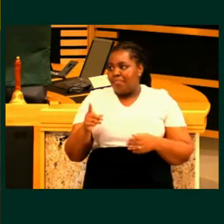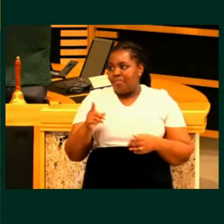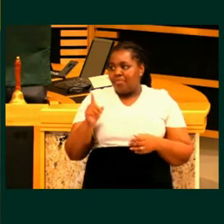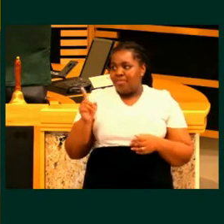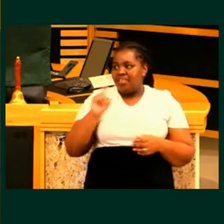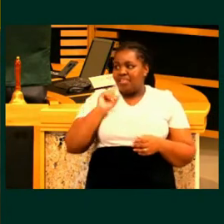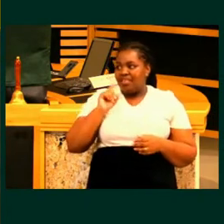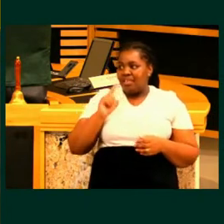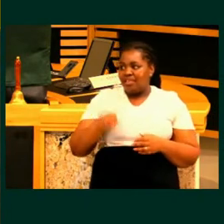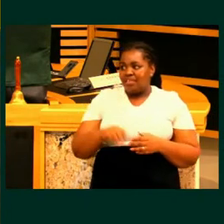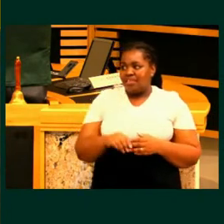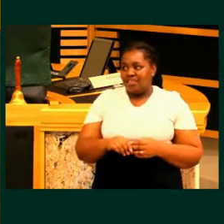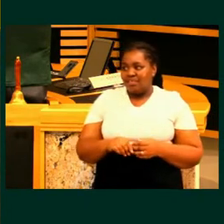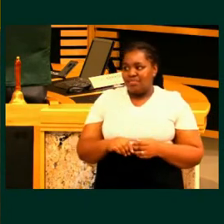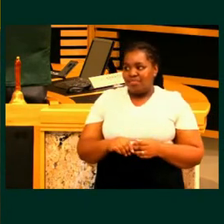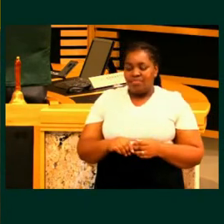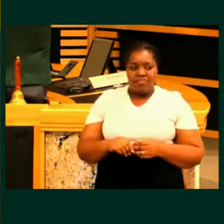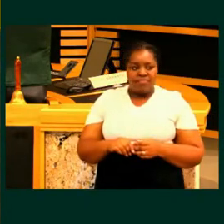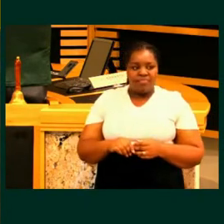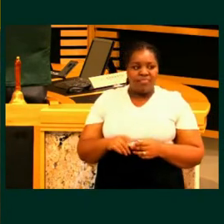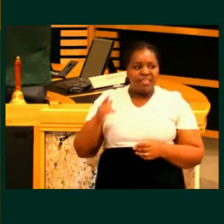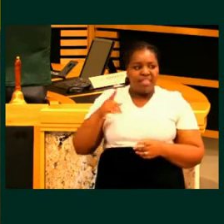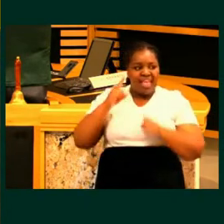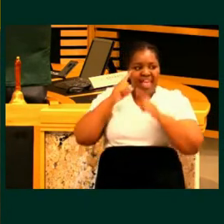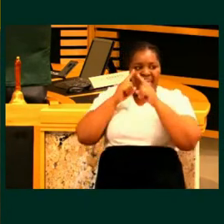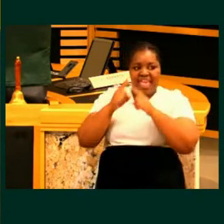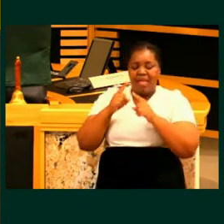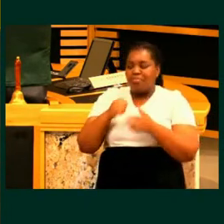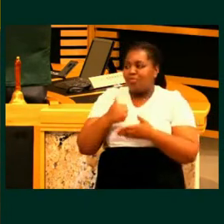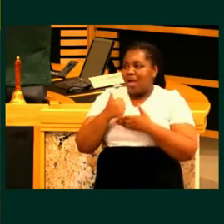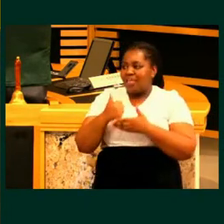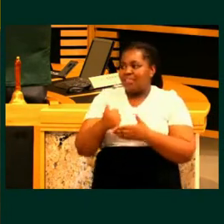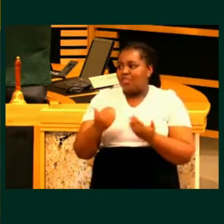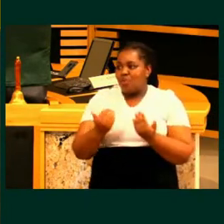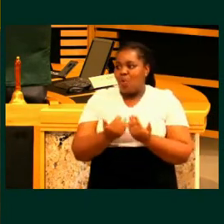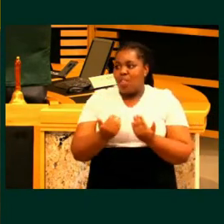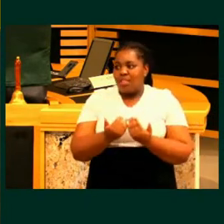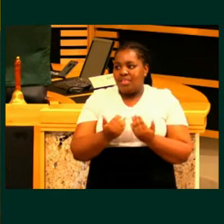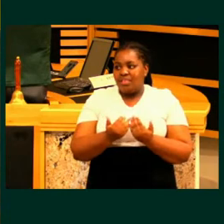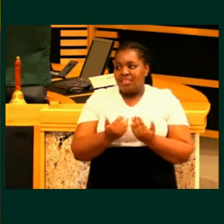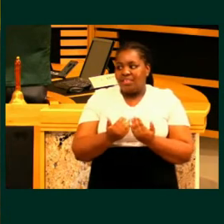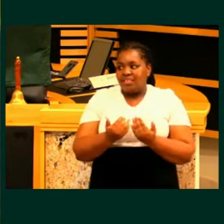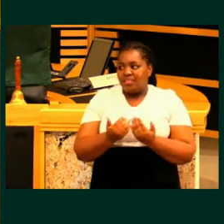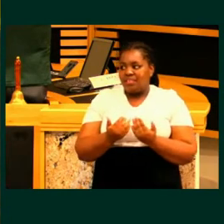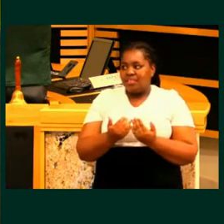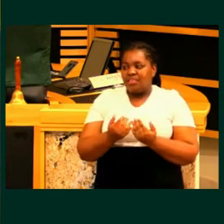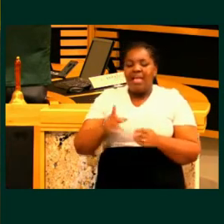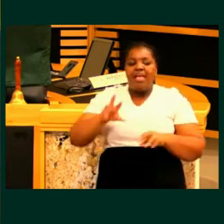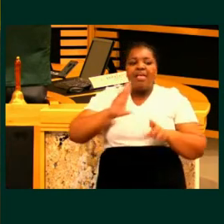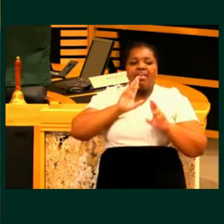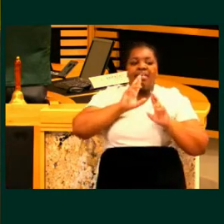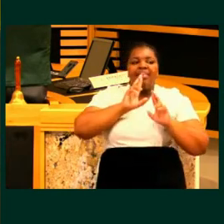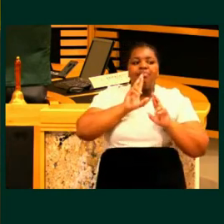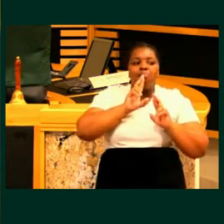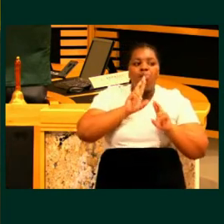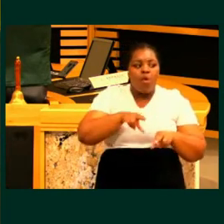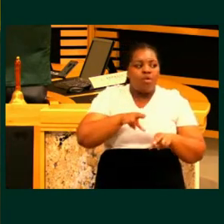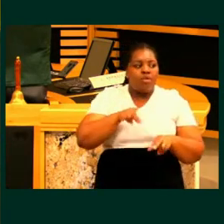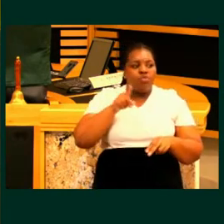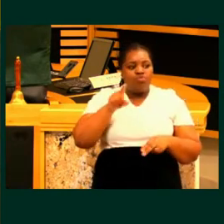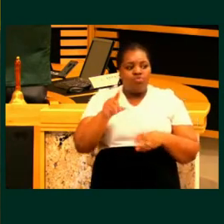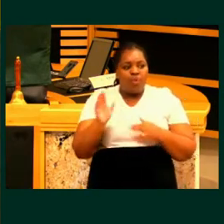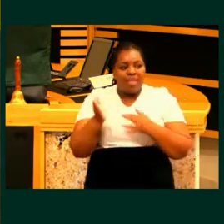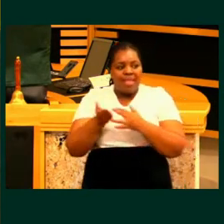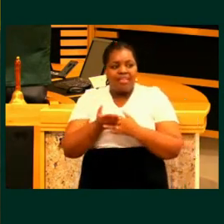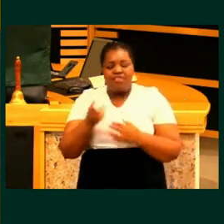schools these guidelines aim to assist schools and school man communities in responding effectively to cases